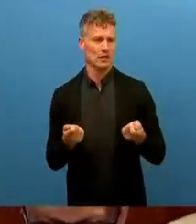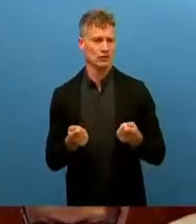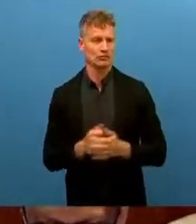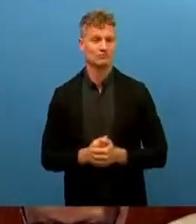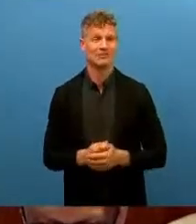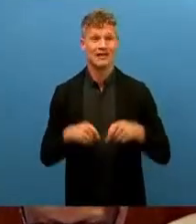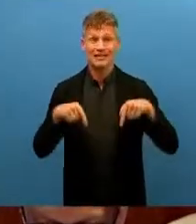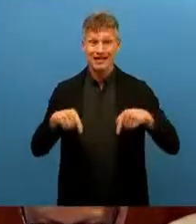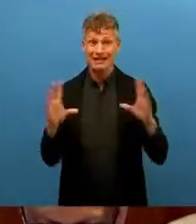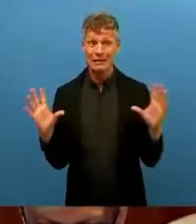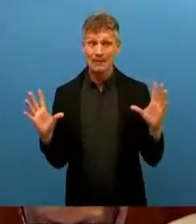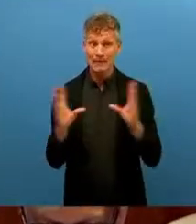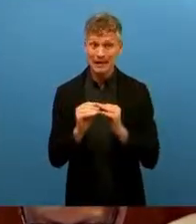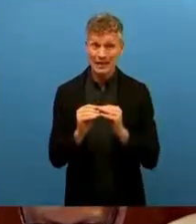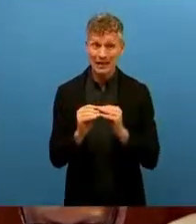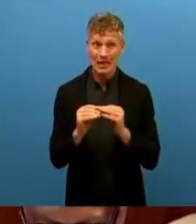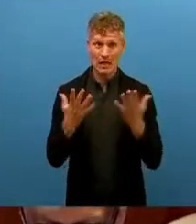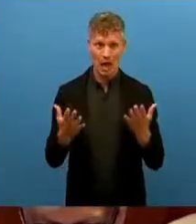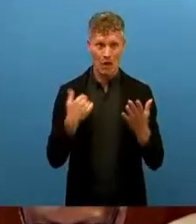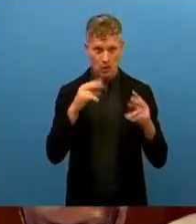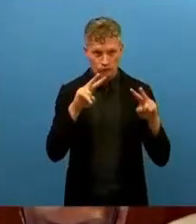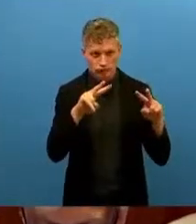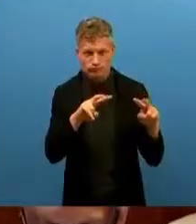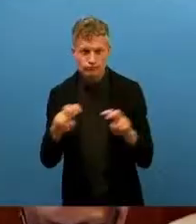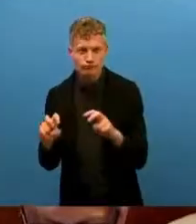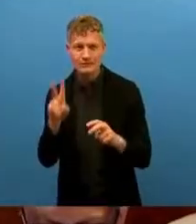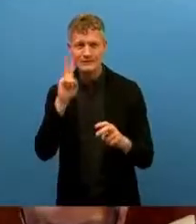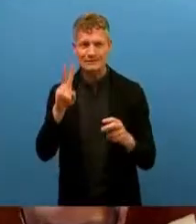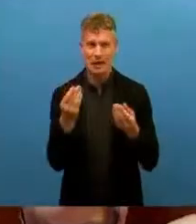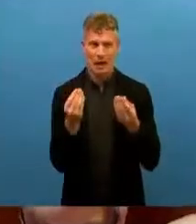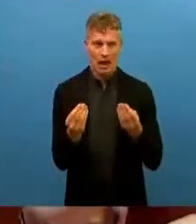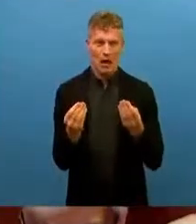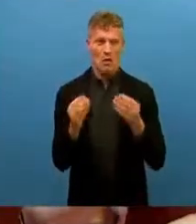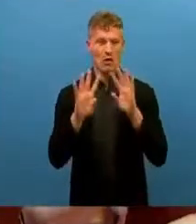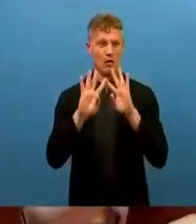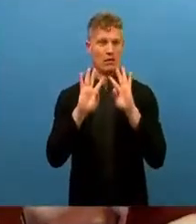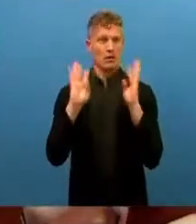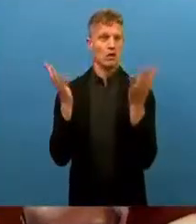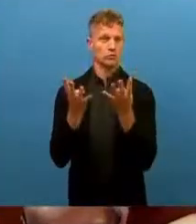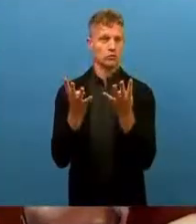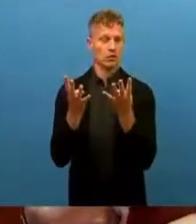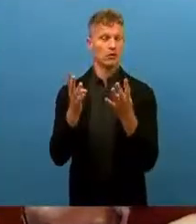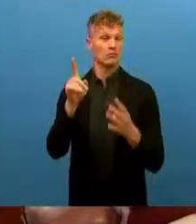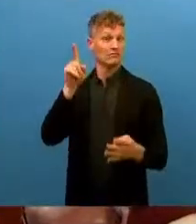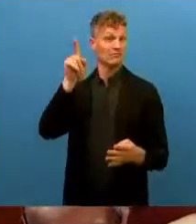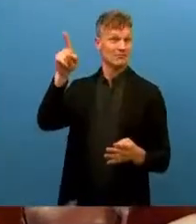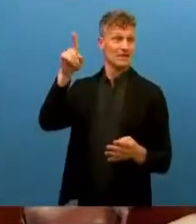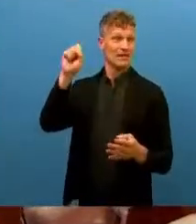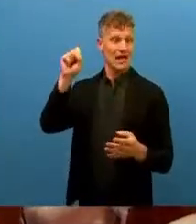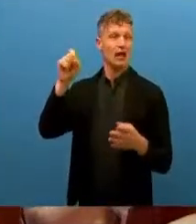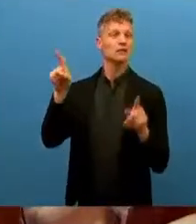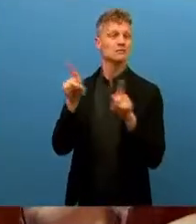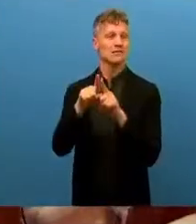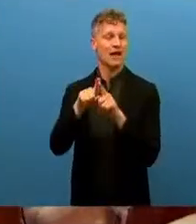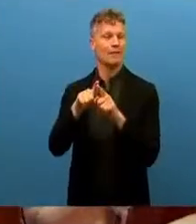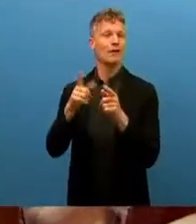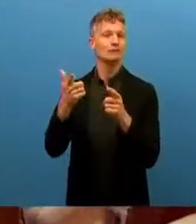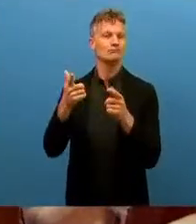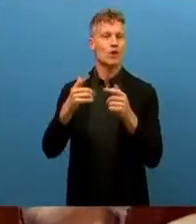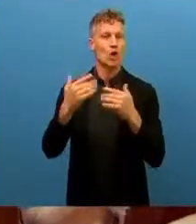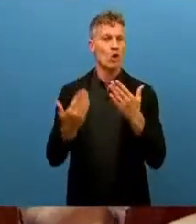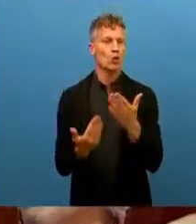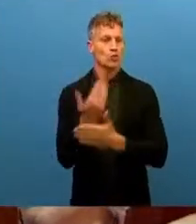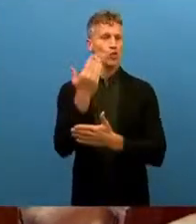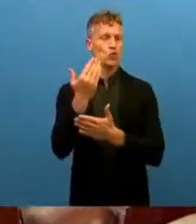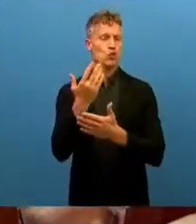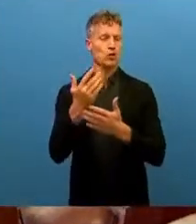vital space to examine how the Council can institutionalize this right in its practice and structures. Madam Chair,